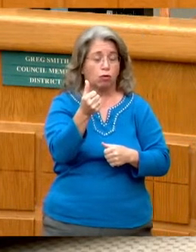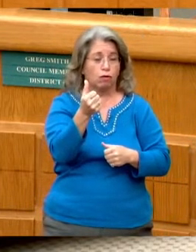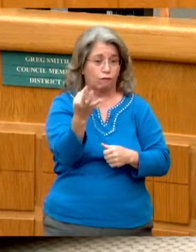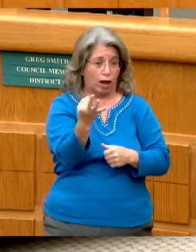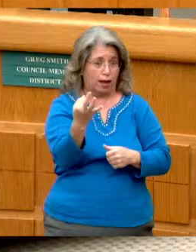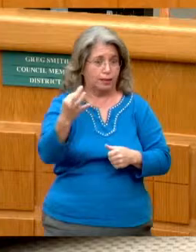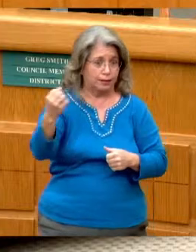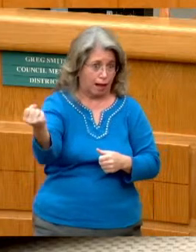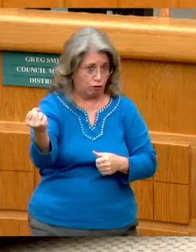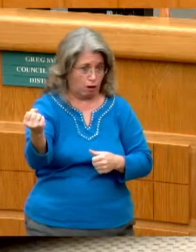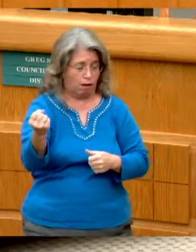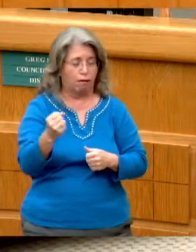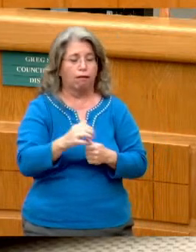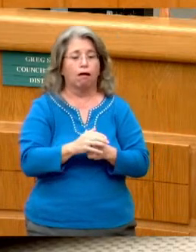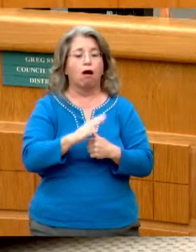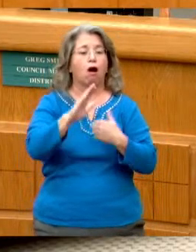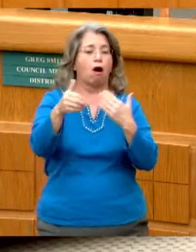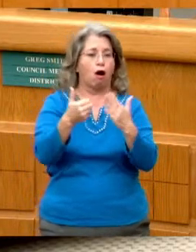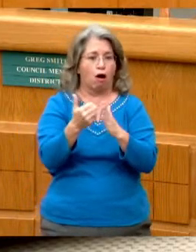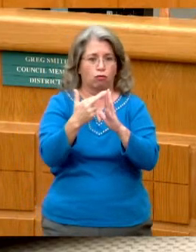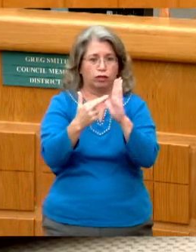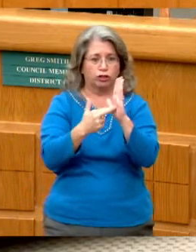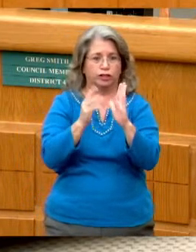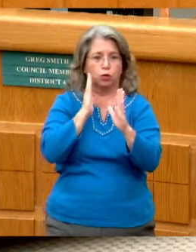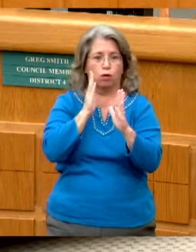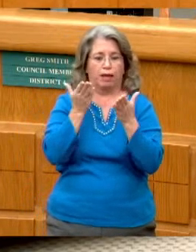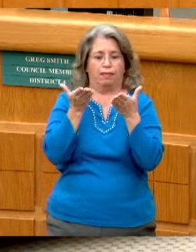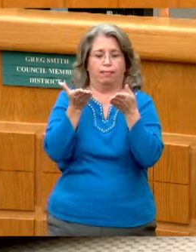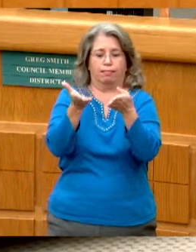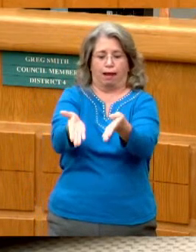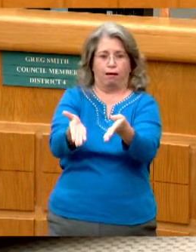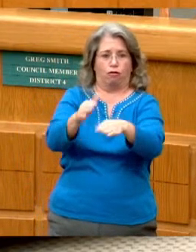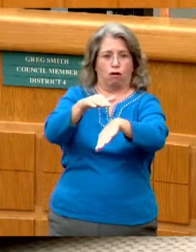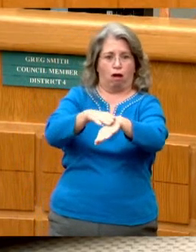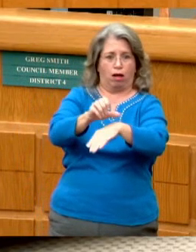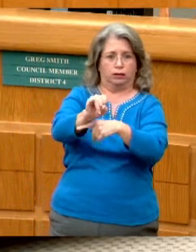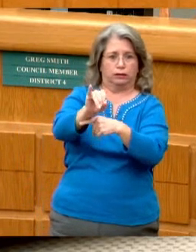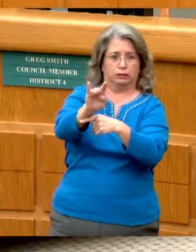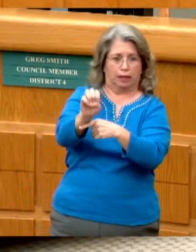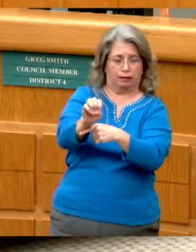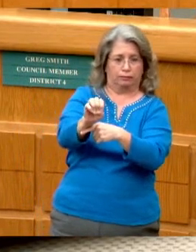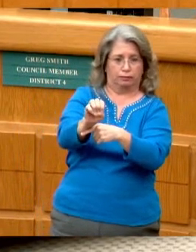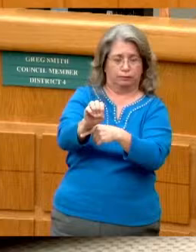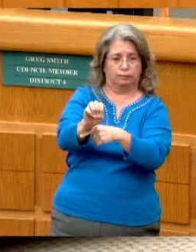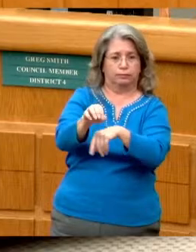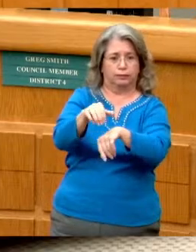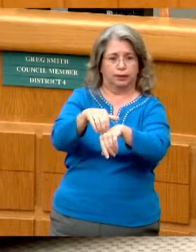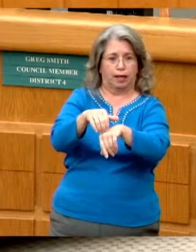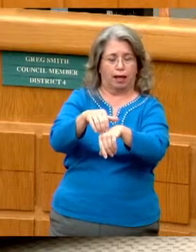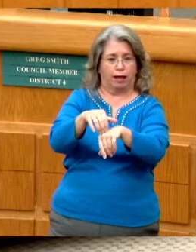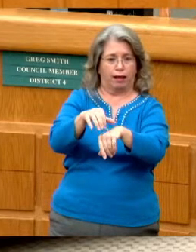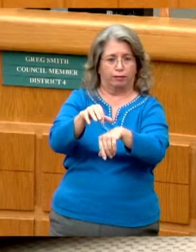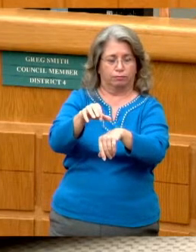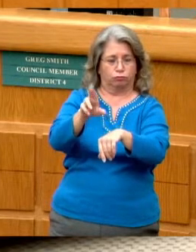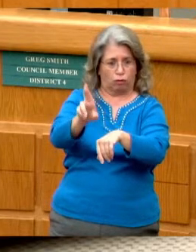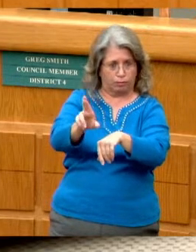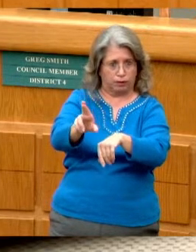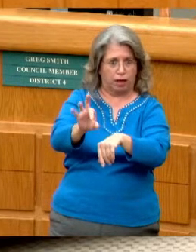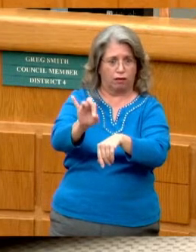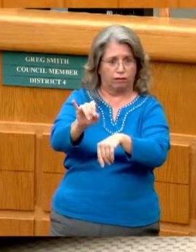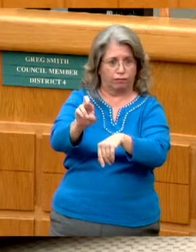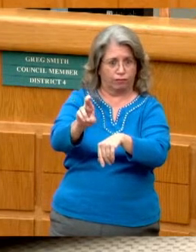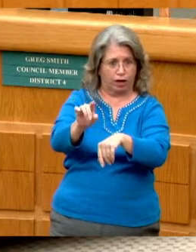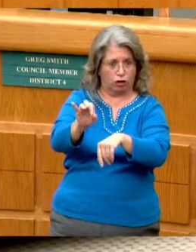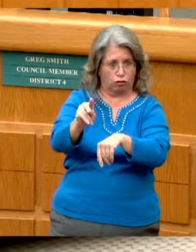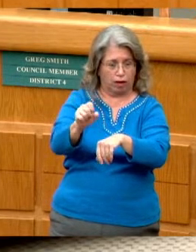all registration will be on site. And there will be some self-administration of the registration for persons that can do it